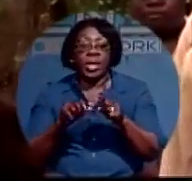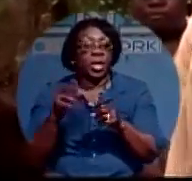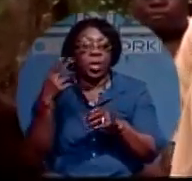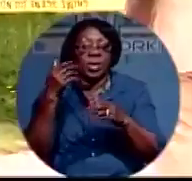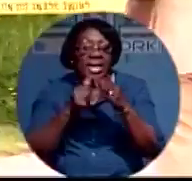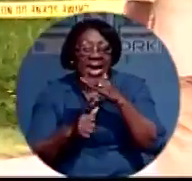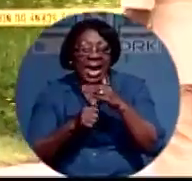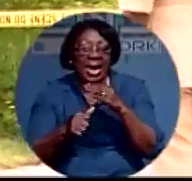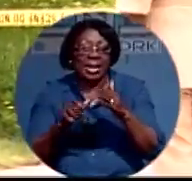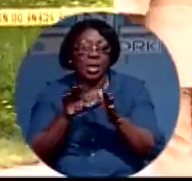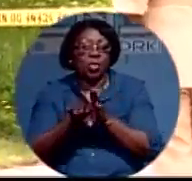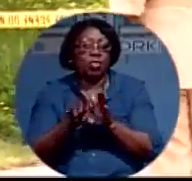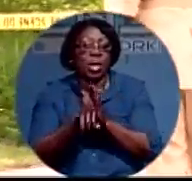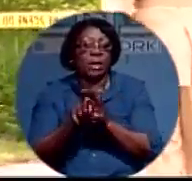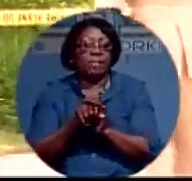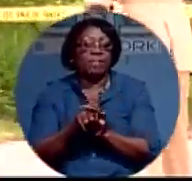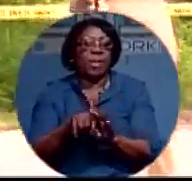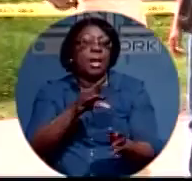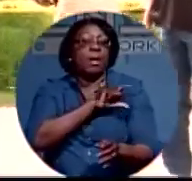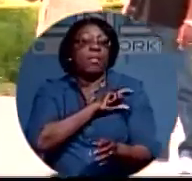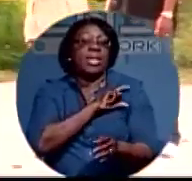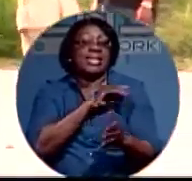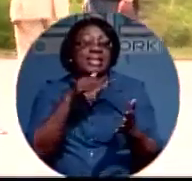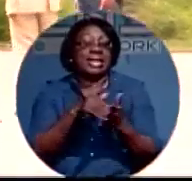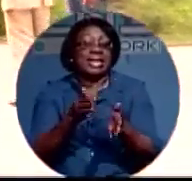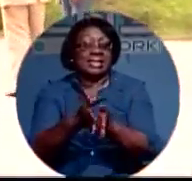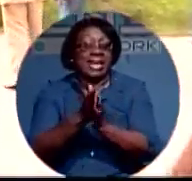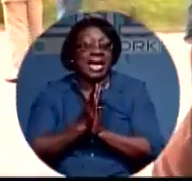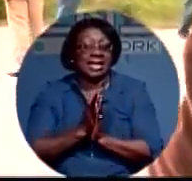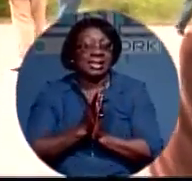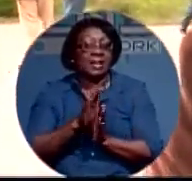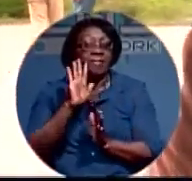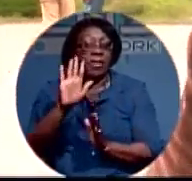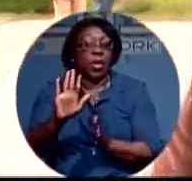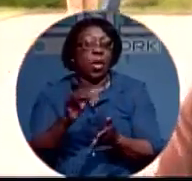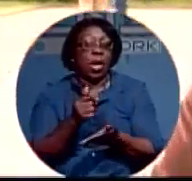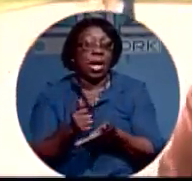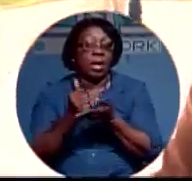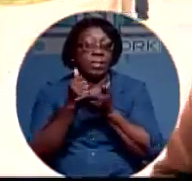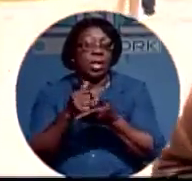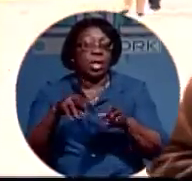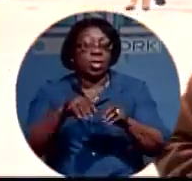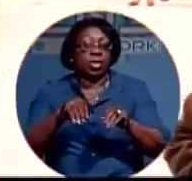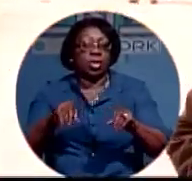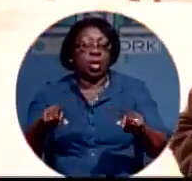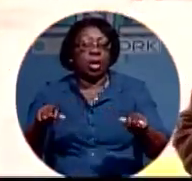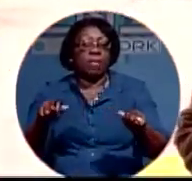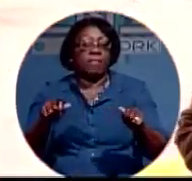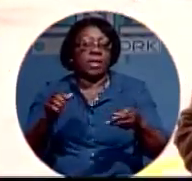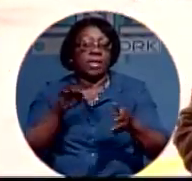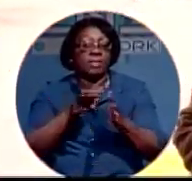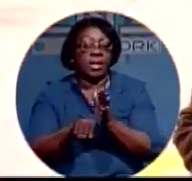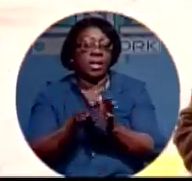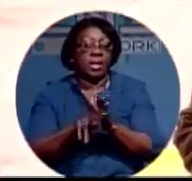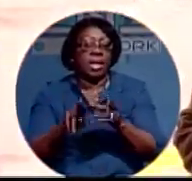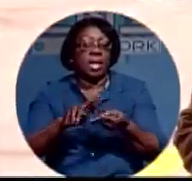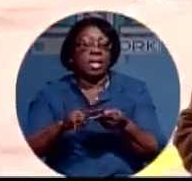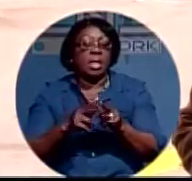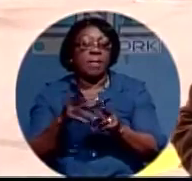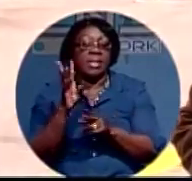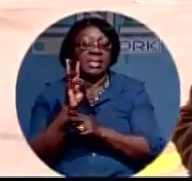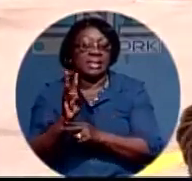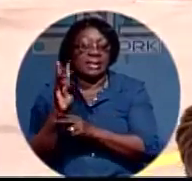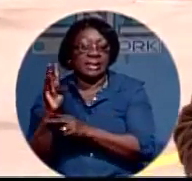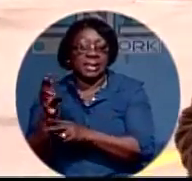that will go a long way. Now again, police are asking for your assistance to solve this latest murder. It's number 66 for the year. You can call them at